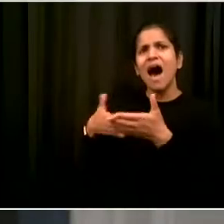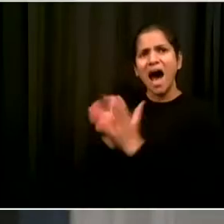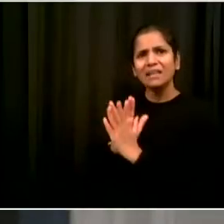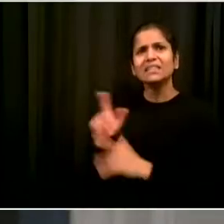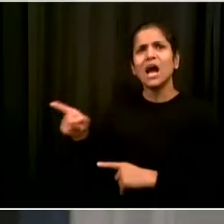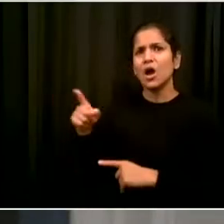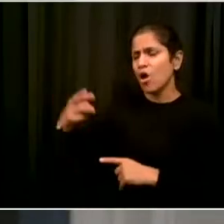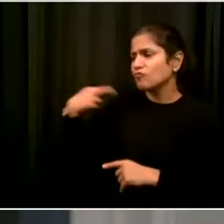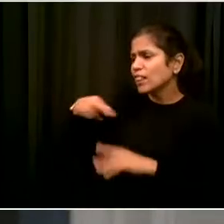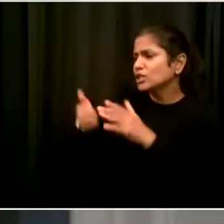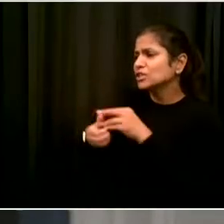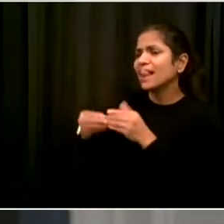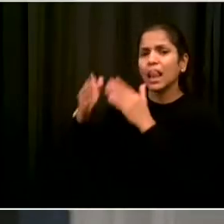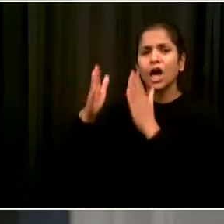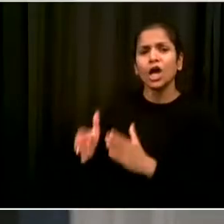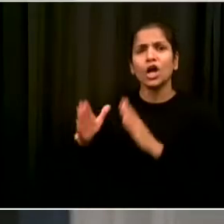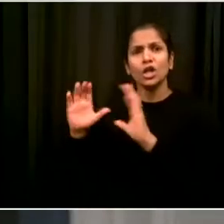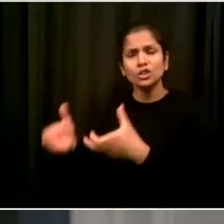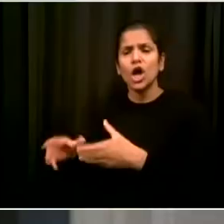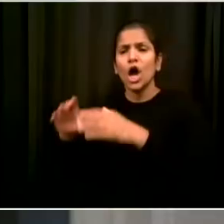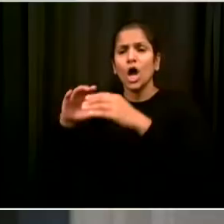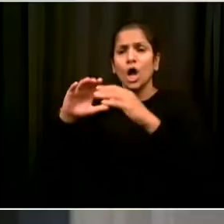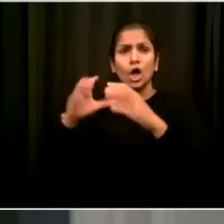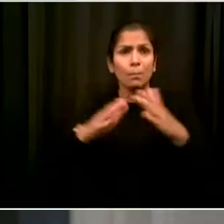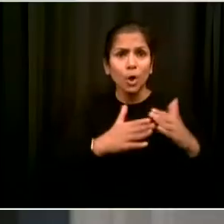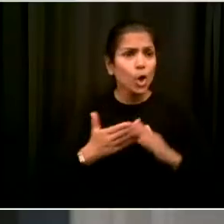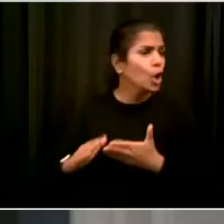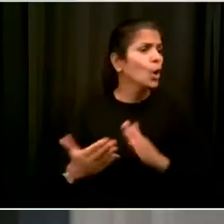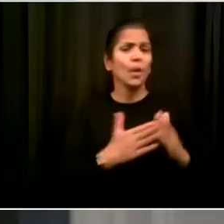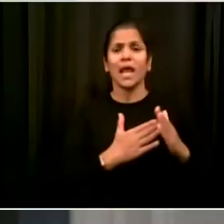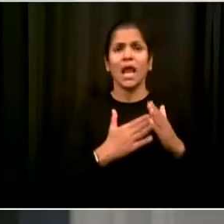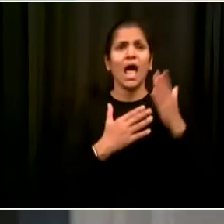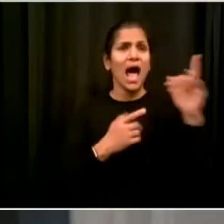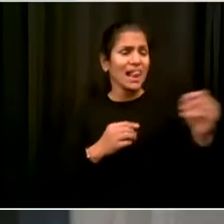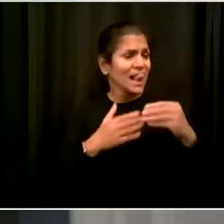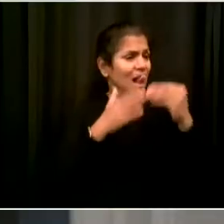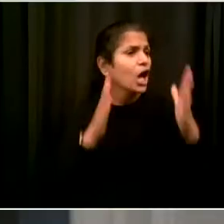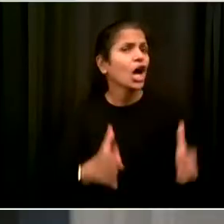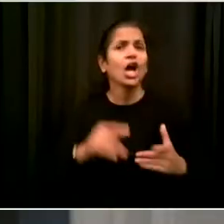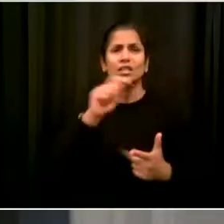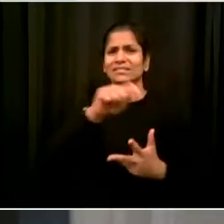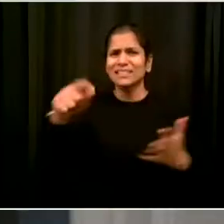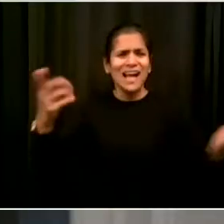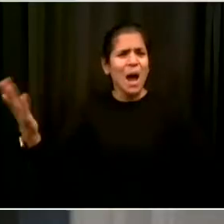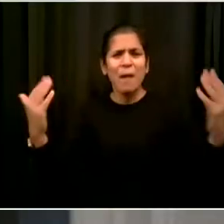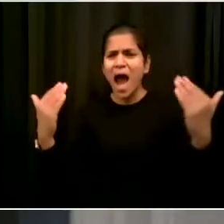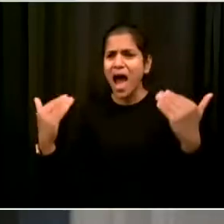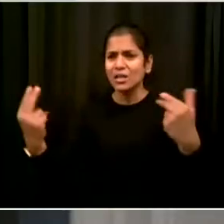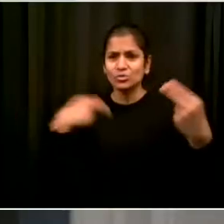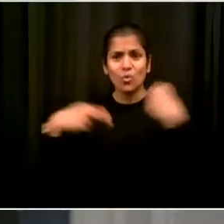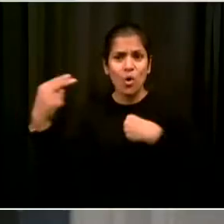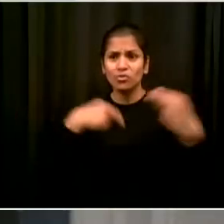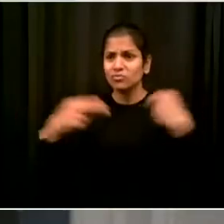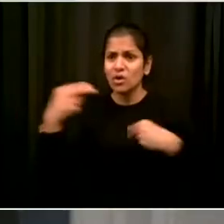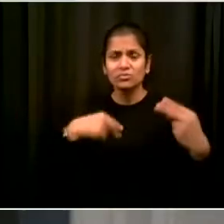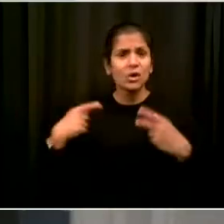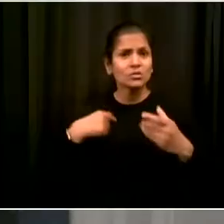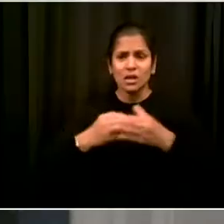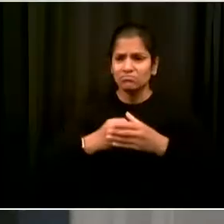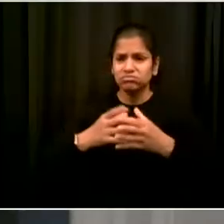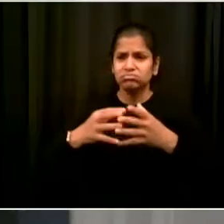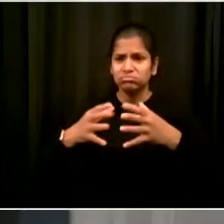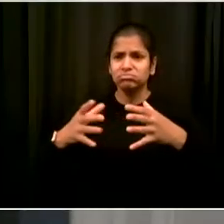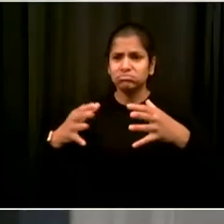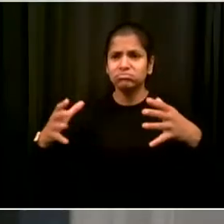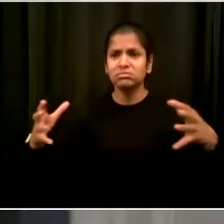community-based organizations on a daily basis. And this is the work that we have to do. This has to be a collective approach really to address